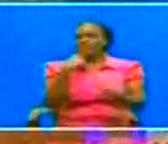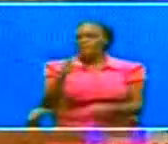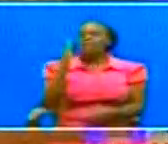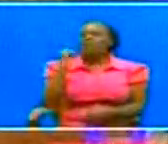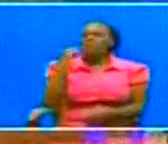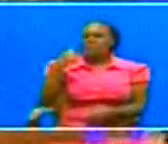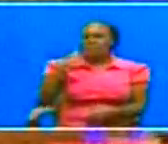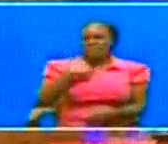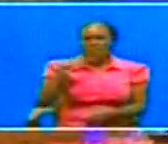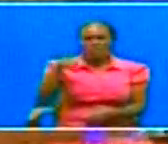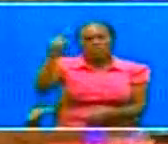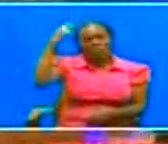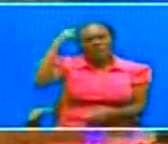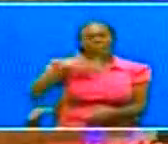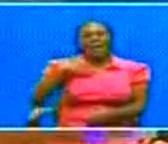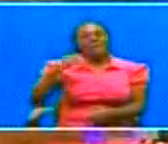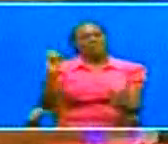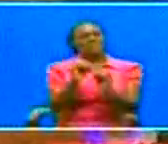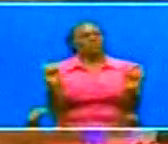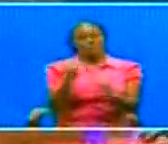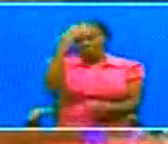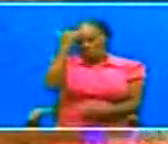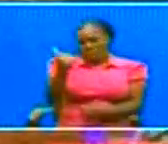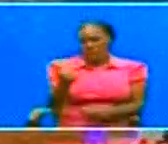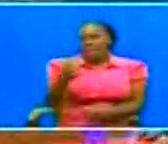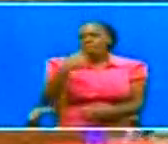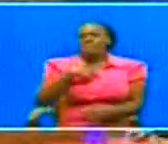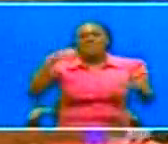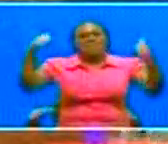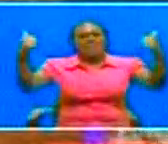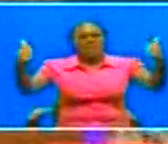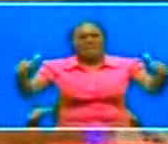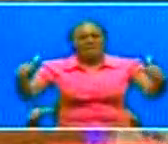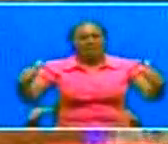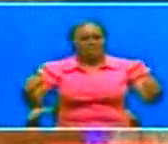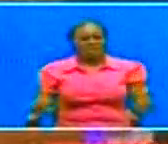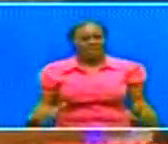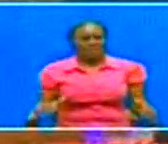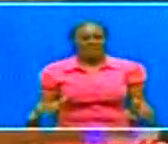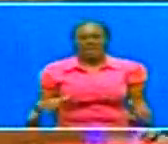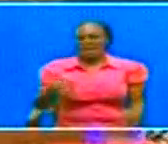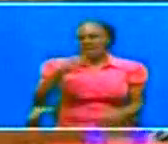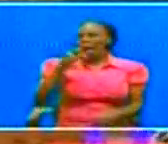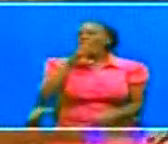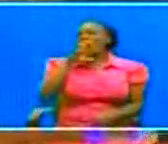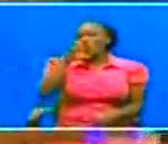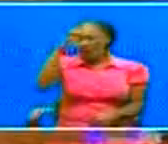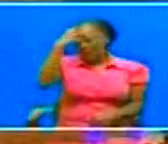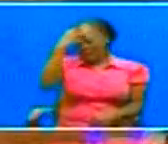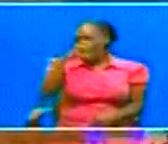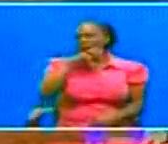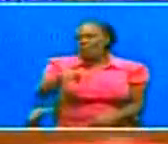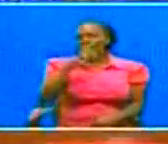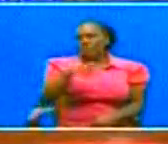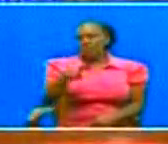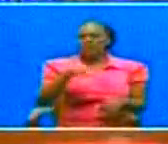and dad, I don't know what you put in my head, because I never, in fact, it was offensive to me, and I would walk out. Would they